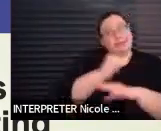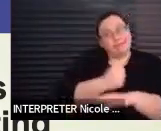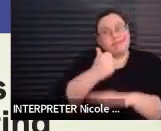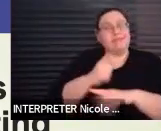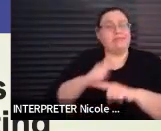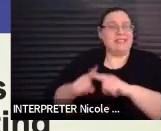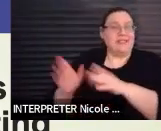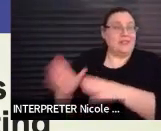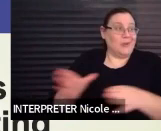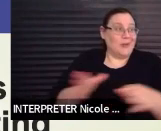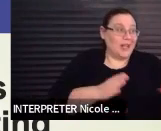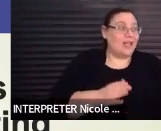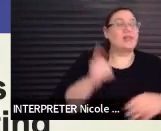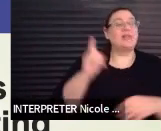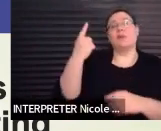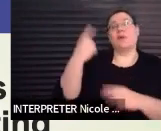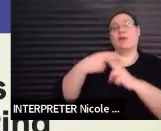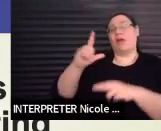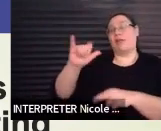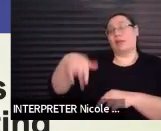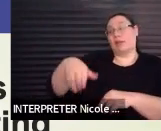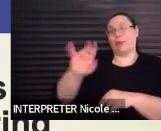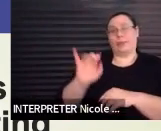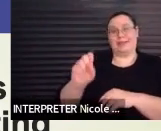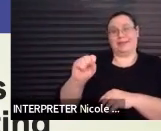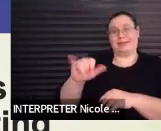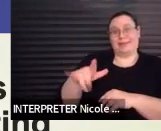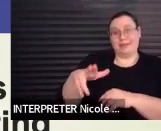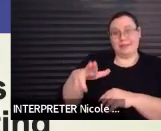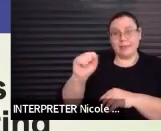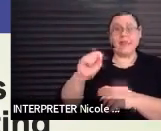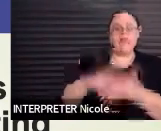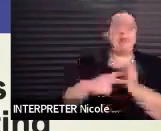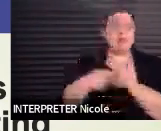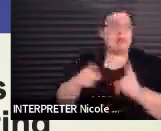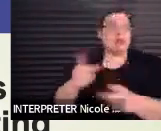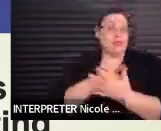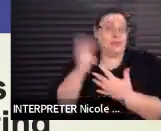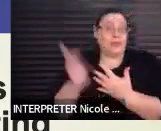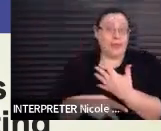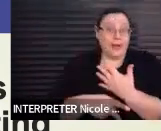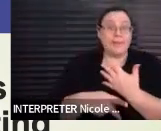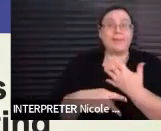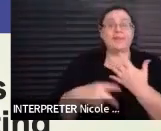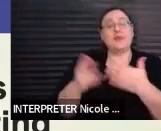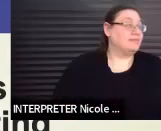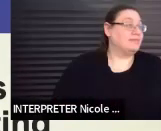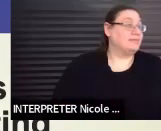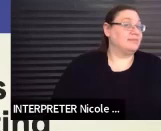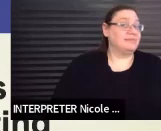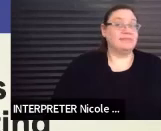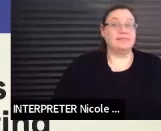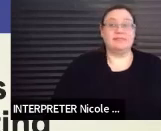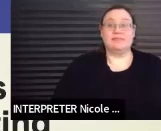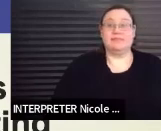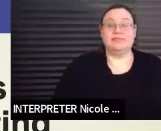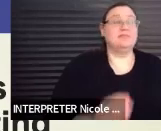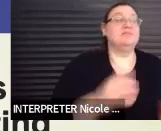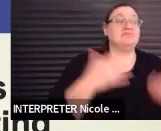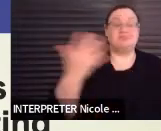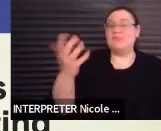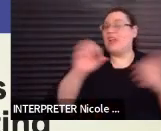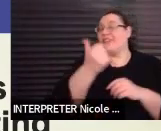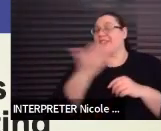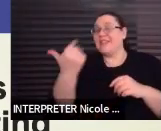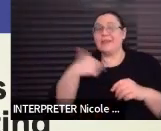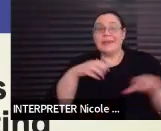And one of them was a liquid syllabus. We were able to, throughout the program, share a little bit. Oops, sorry. So other things that we also